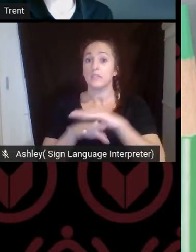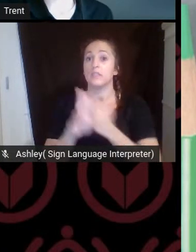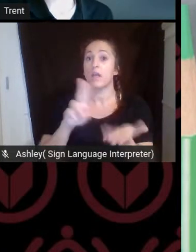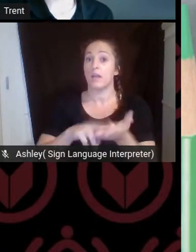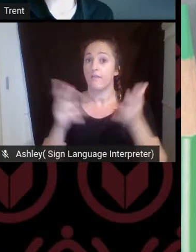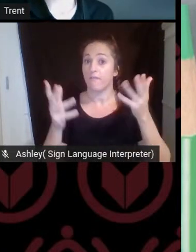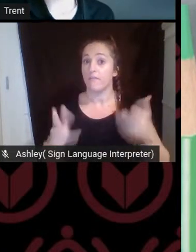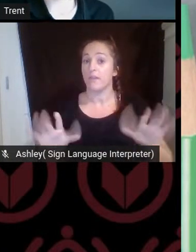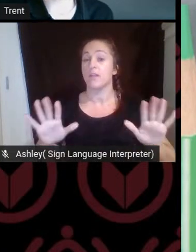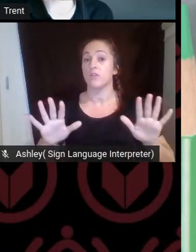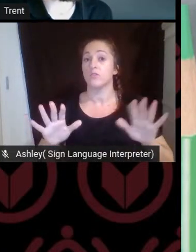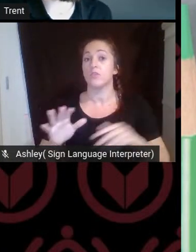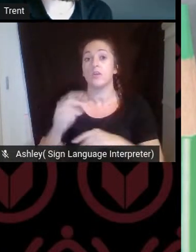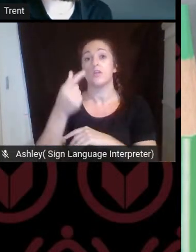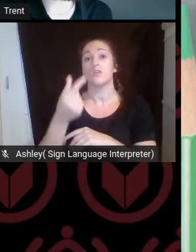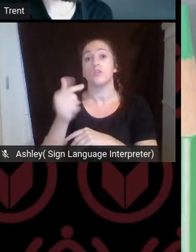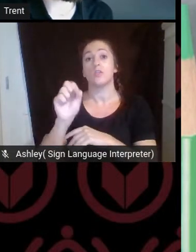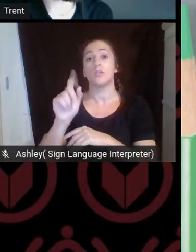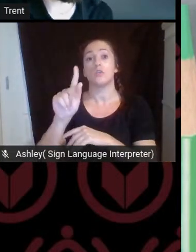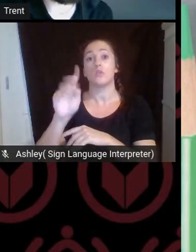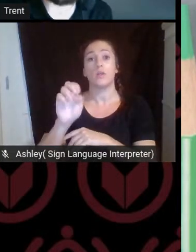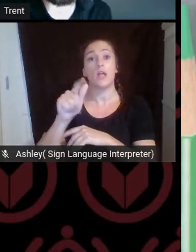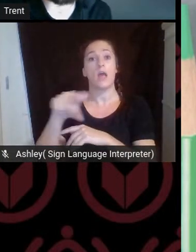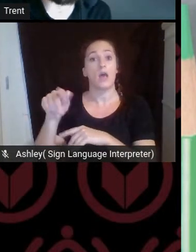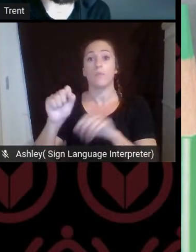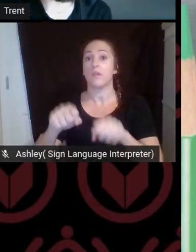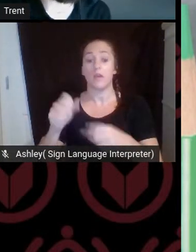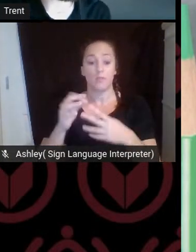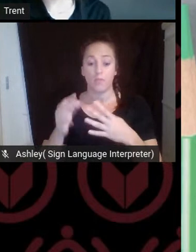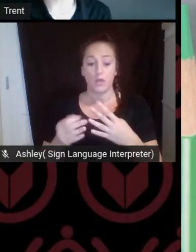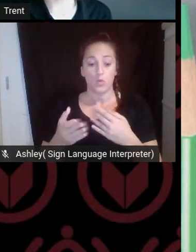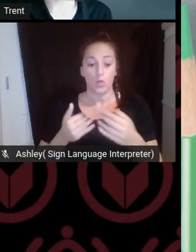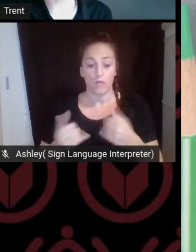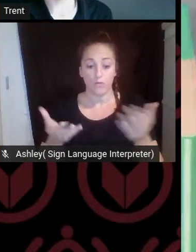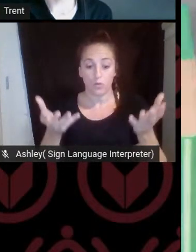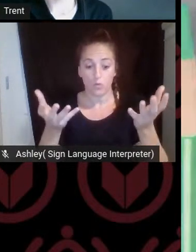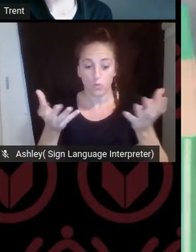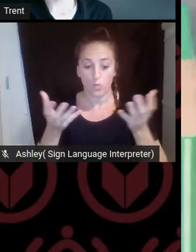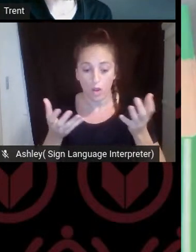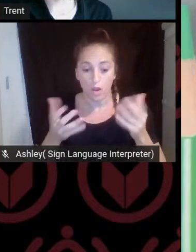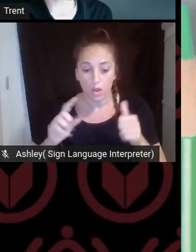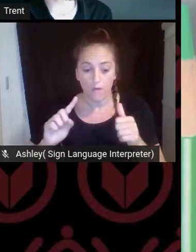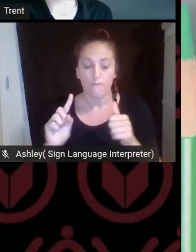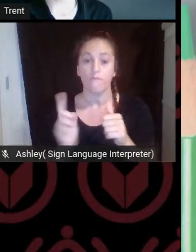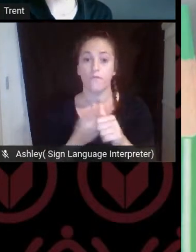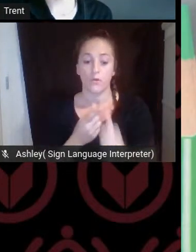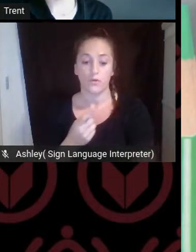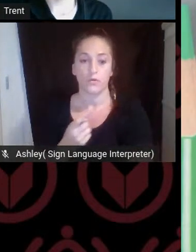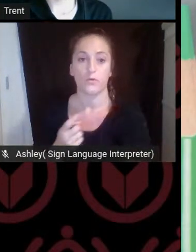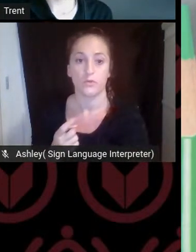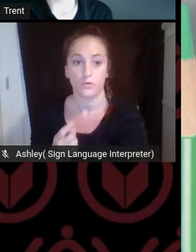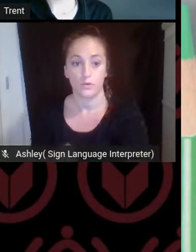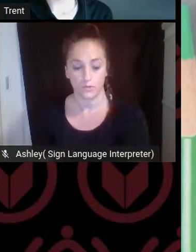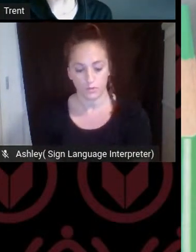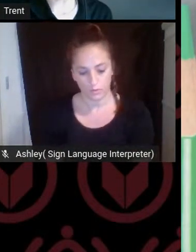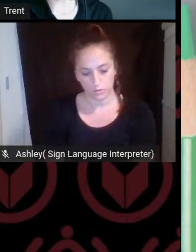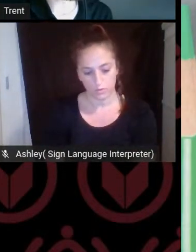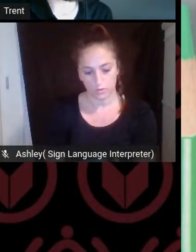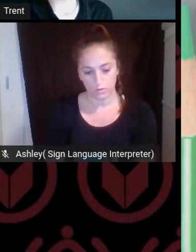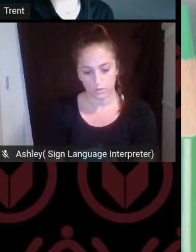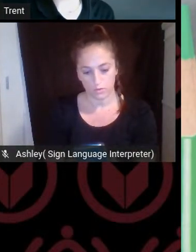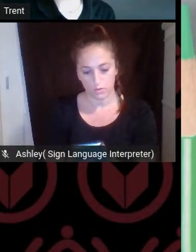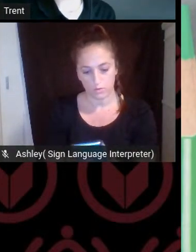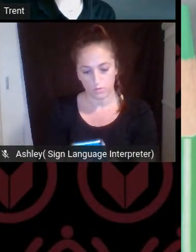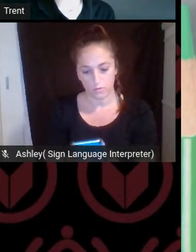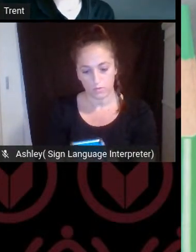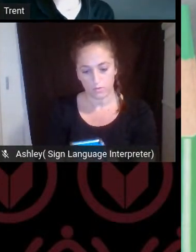really any G Suite app, but the one that I prefer first thing when I log into the portal is to go into my email. And the reason for